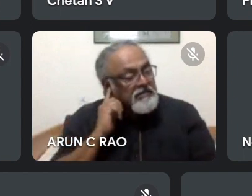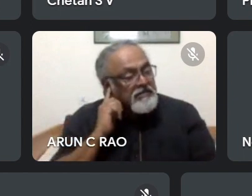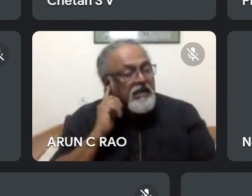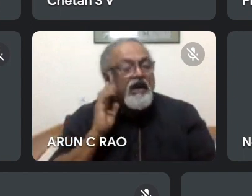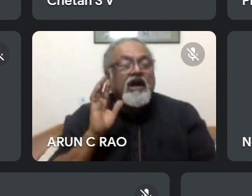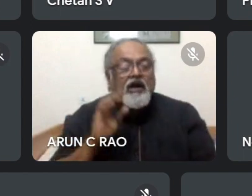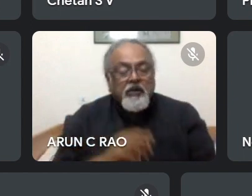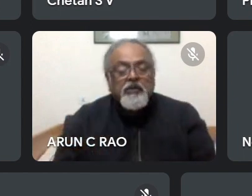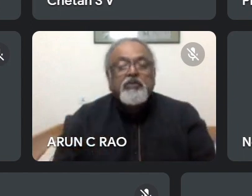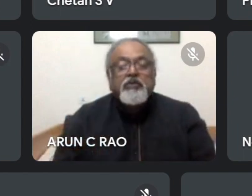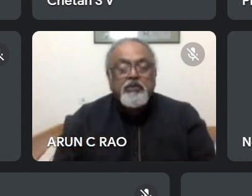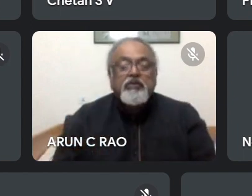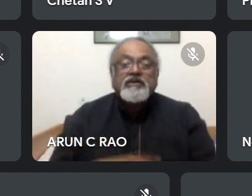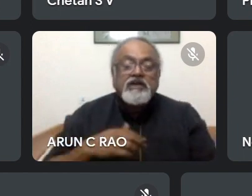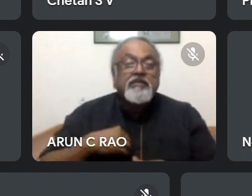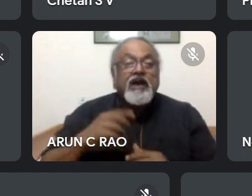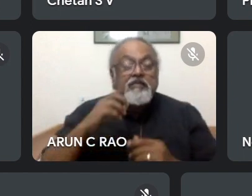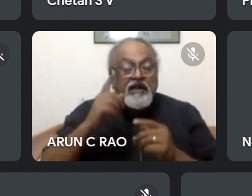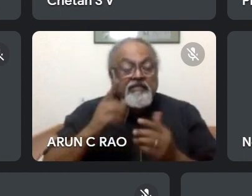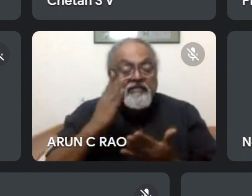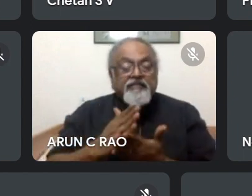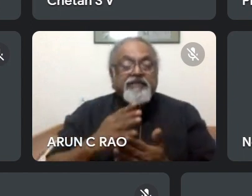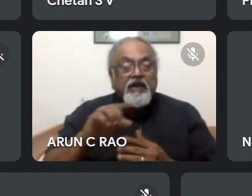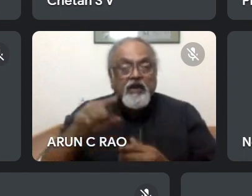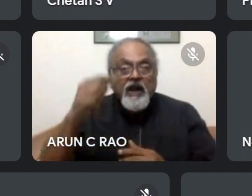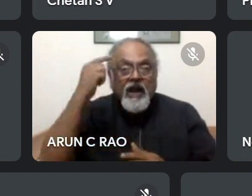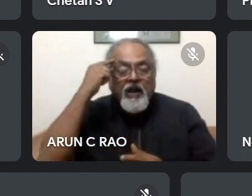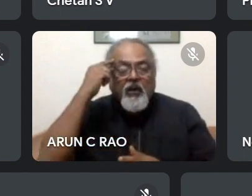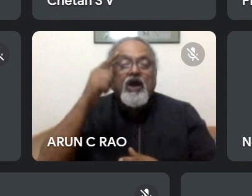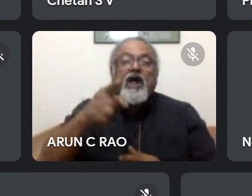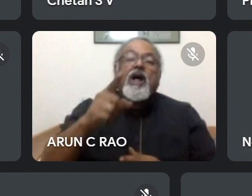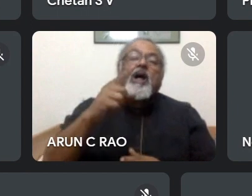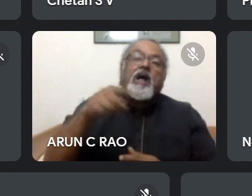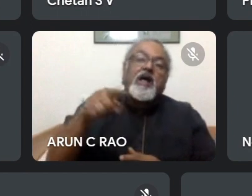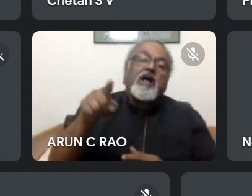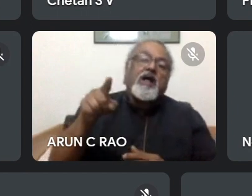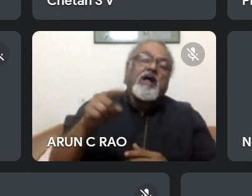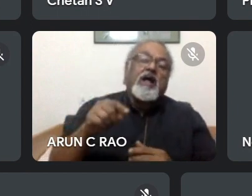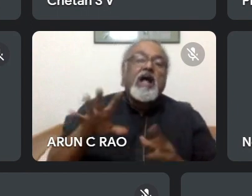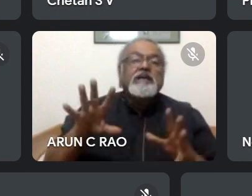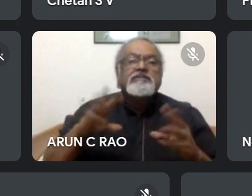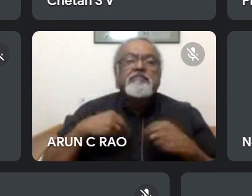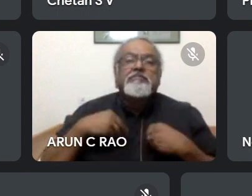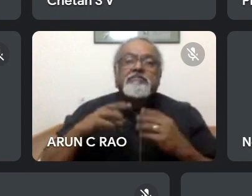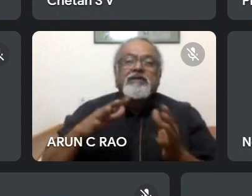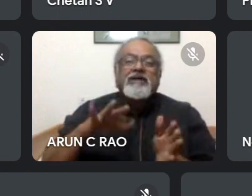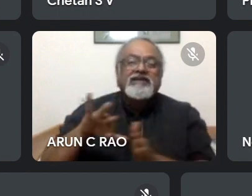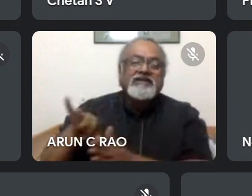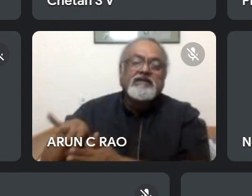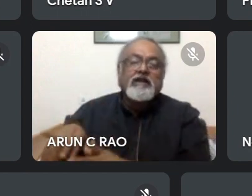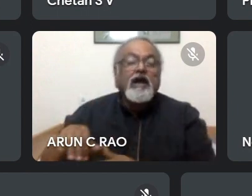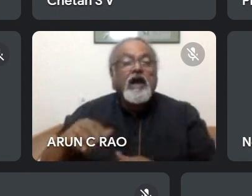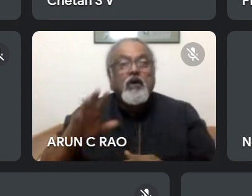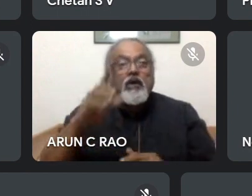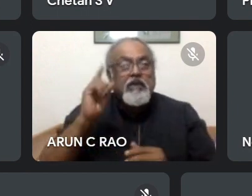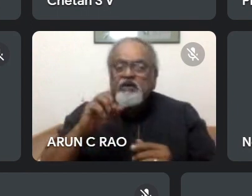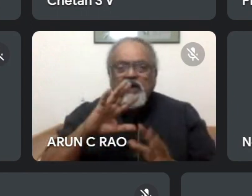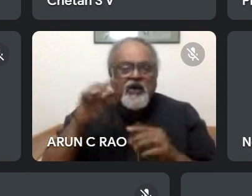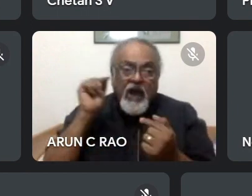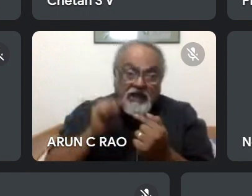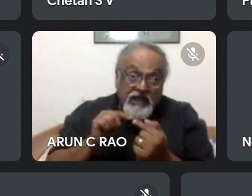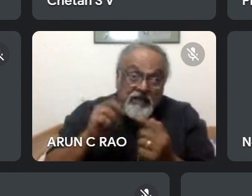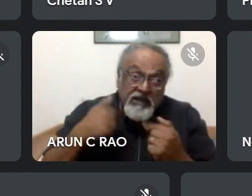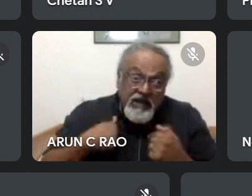important than acceptance, right? That's very, very important to me. You don't have to agree with me, but